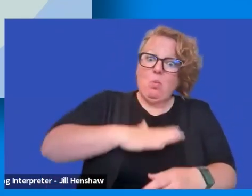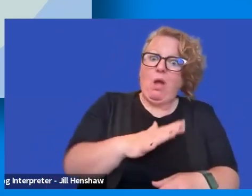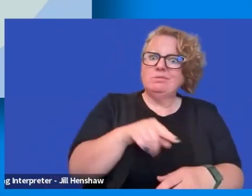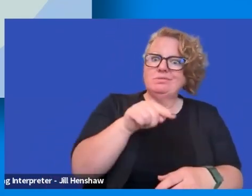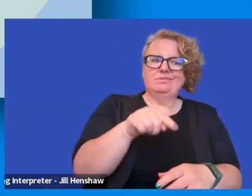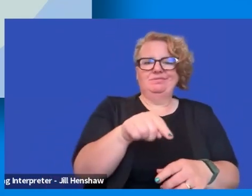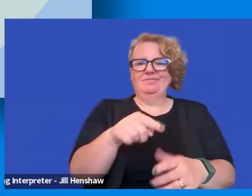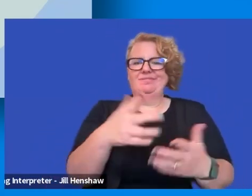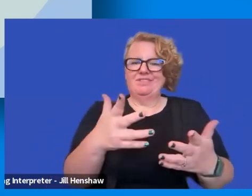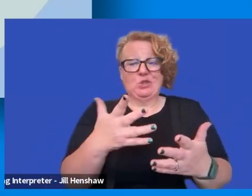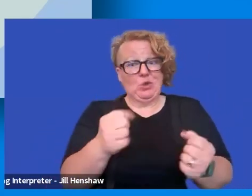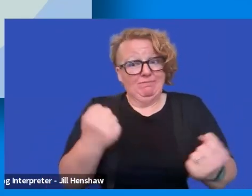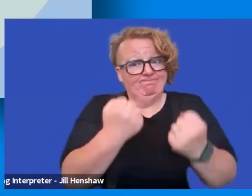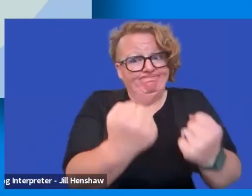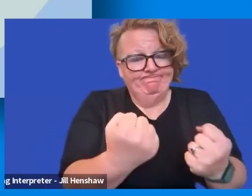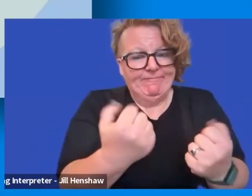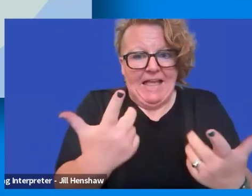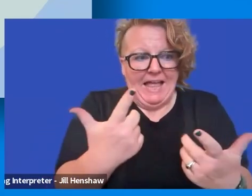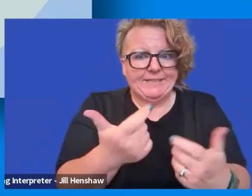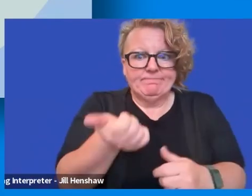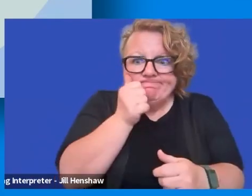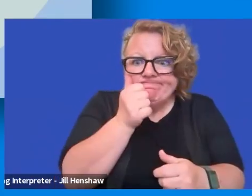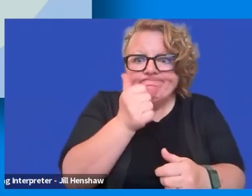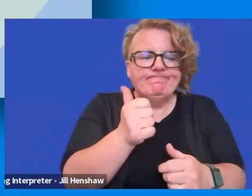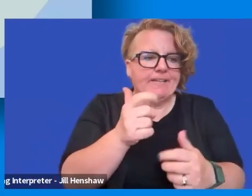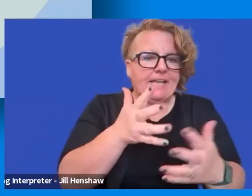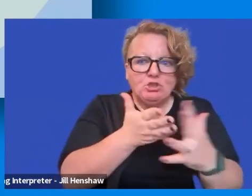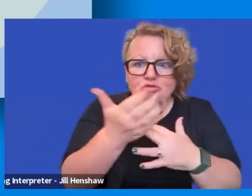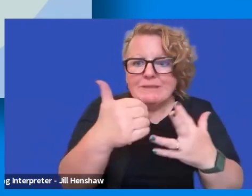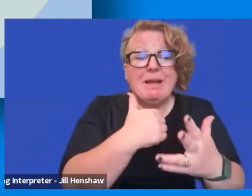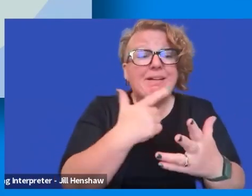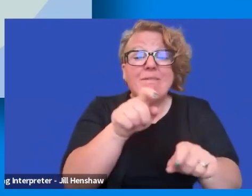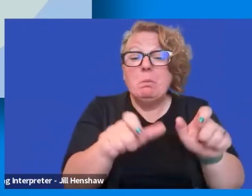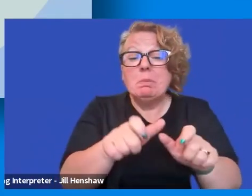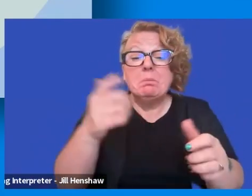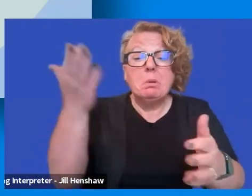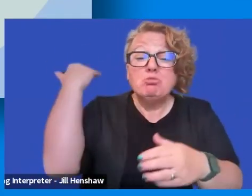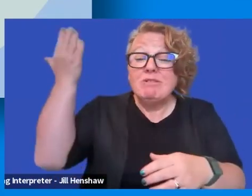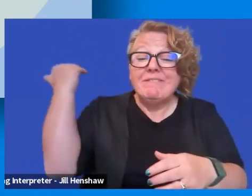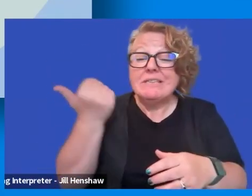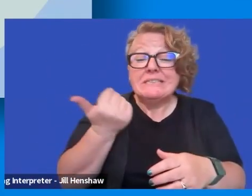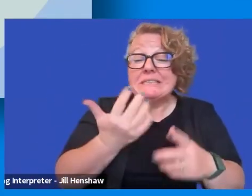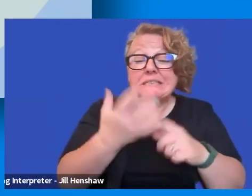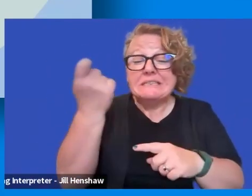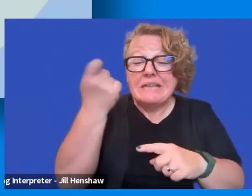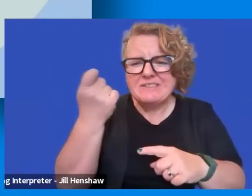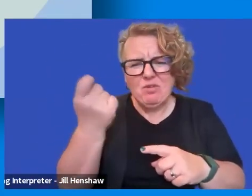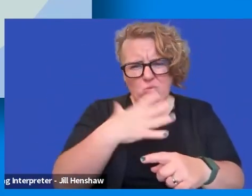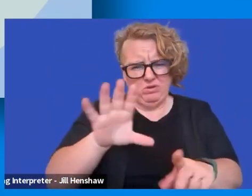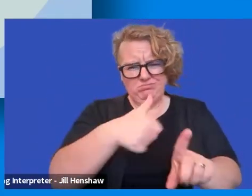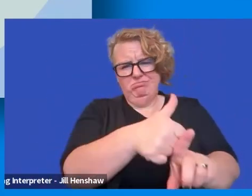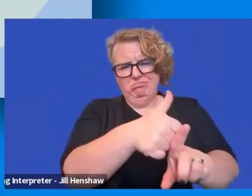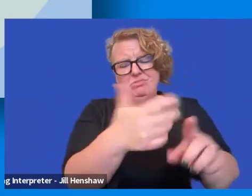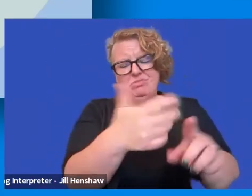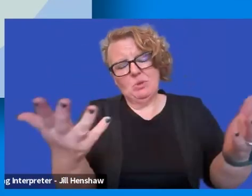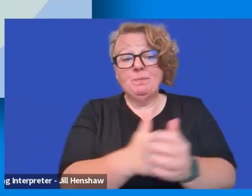provides both rigor and insight and transparency to those who have been unsuccessful in the process. Steph, is there anything you would add to that first